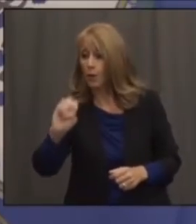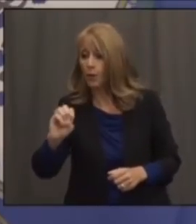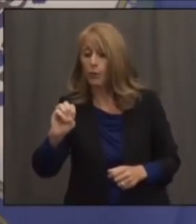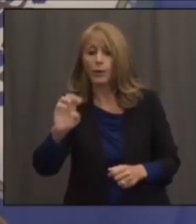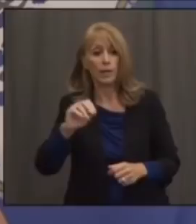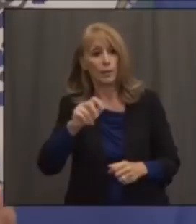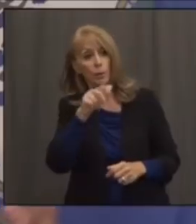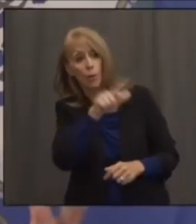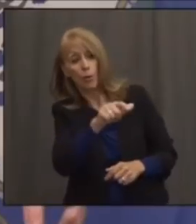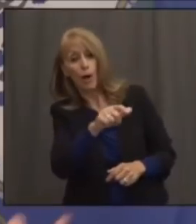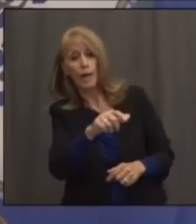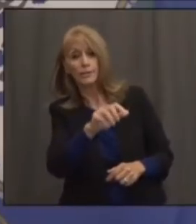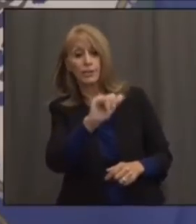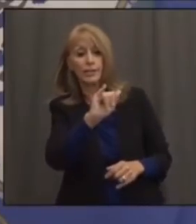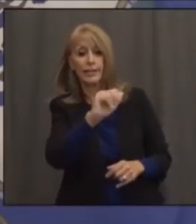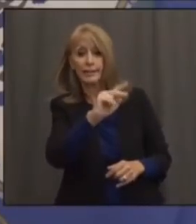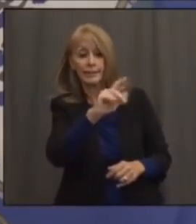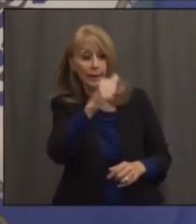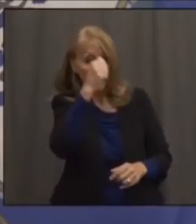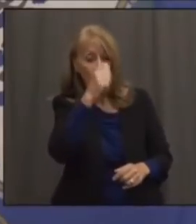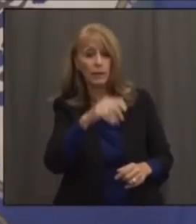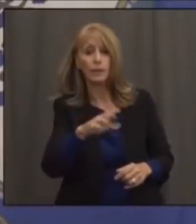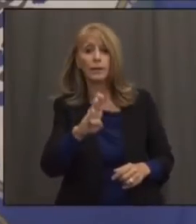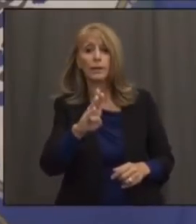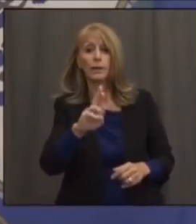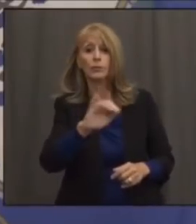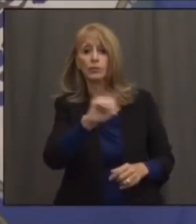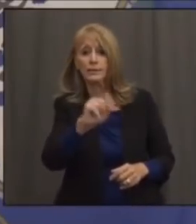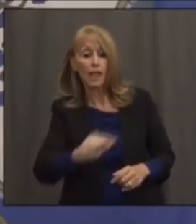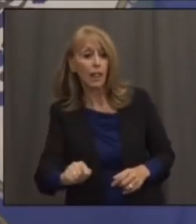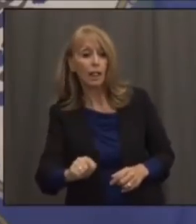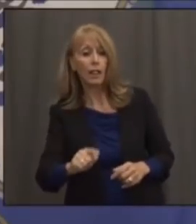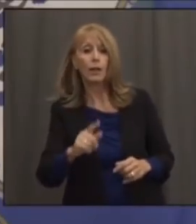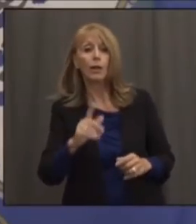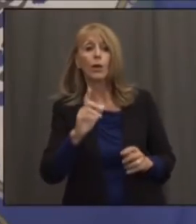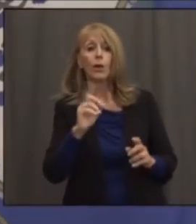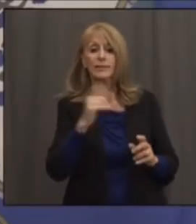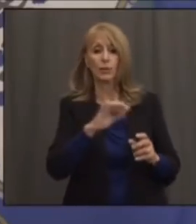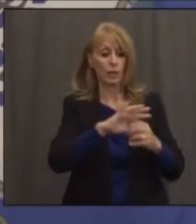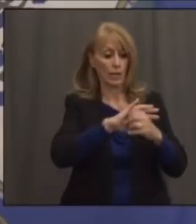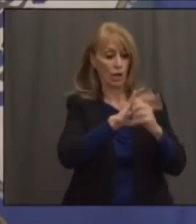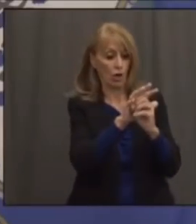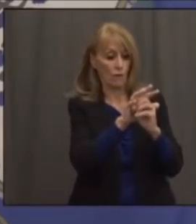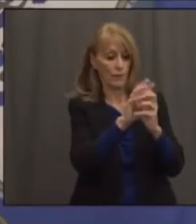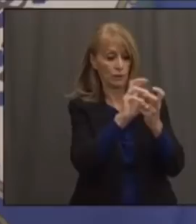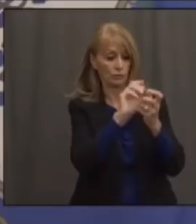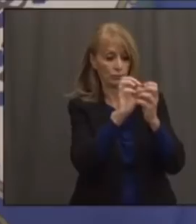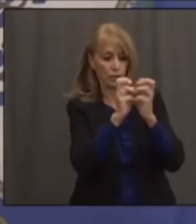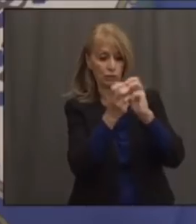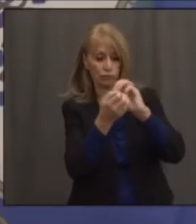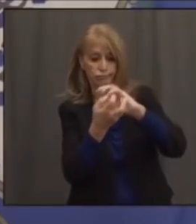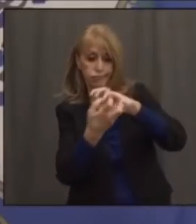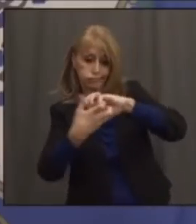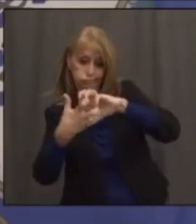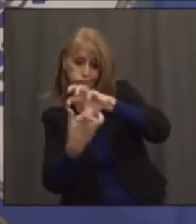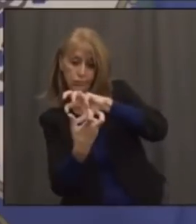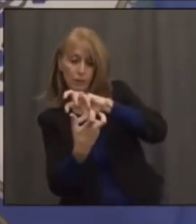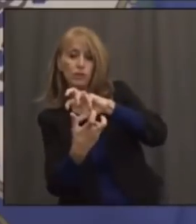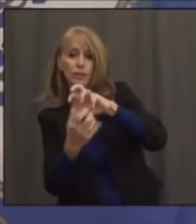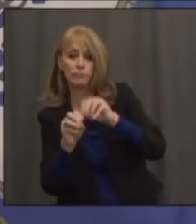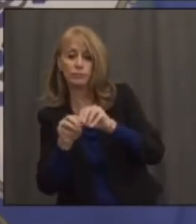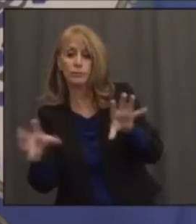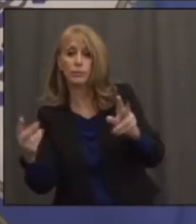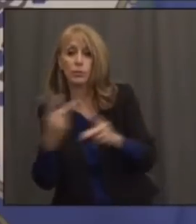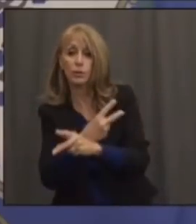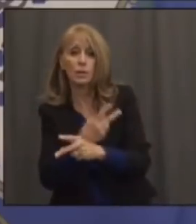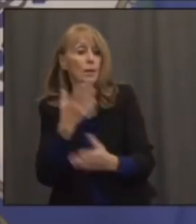India, a close eye on Brazil, and places where variants may try and sneak back into this country, and they may find fertile nesting